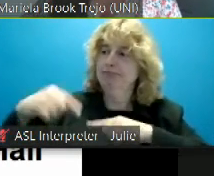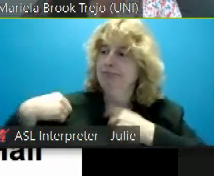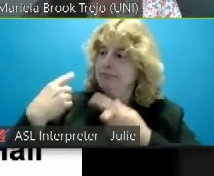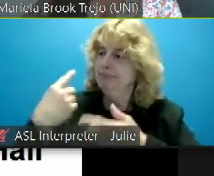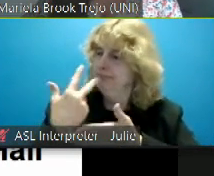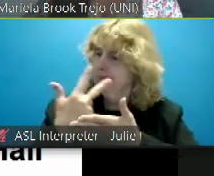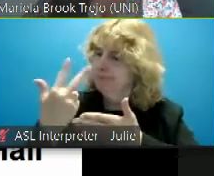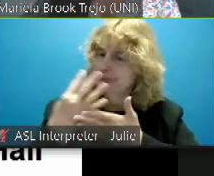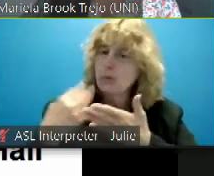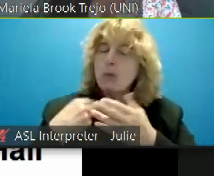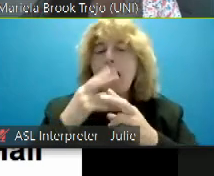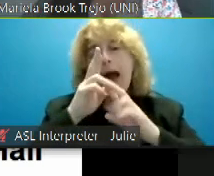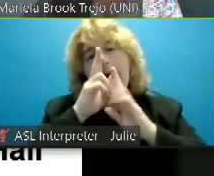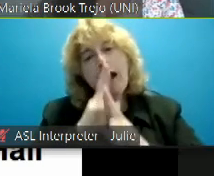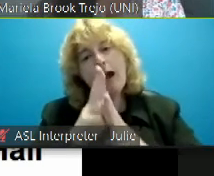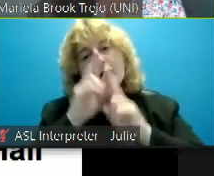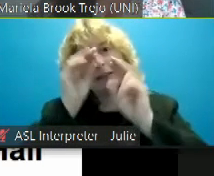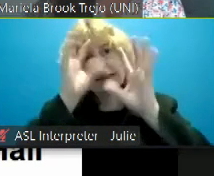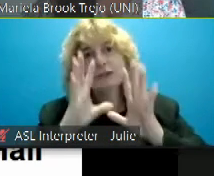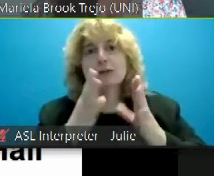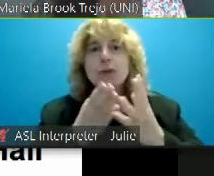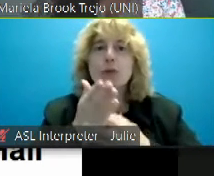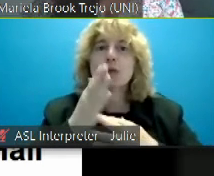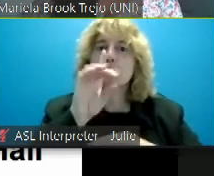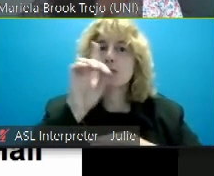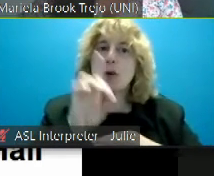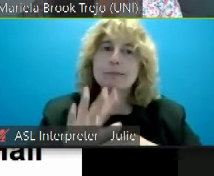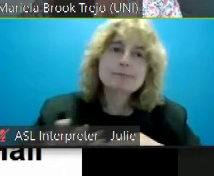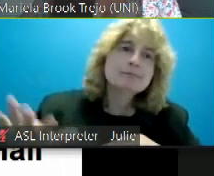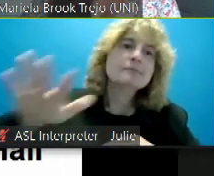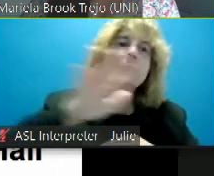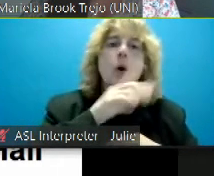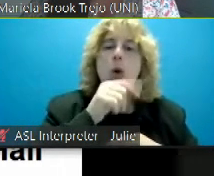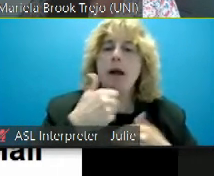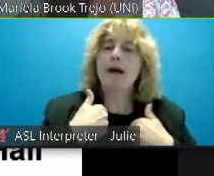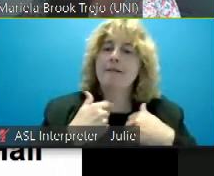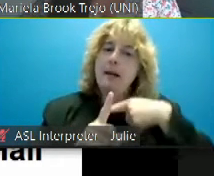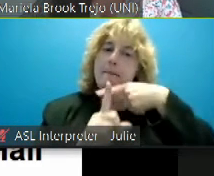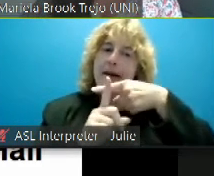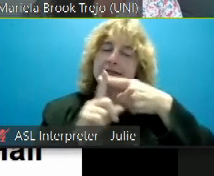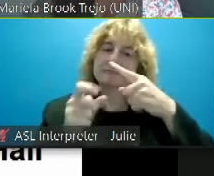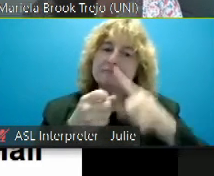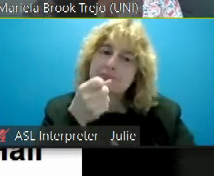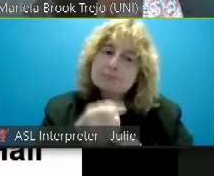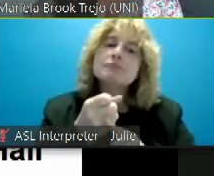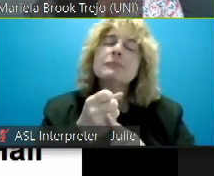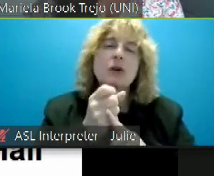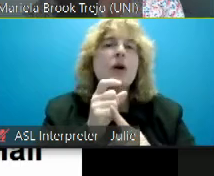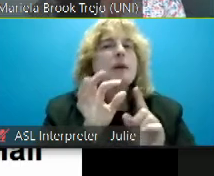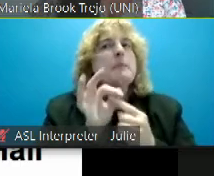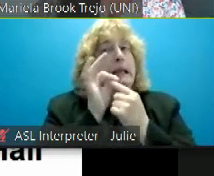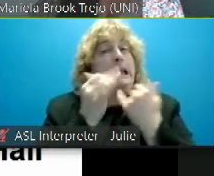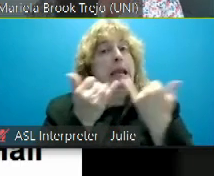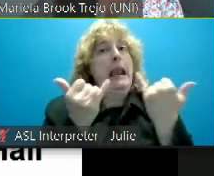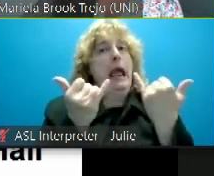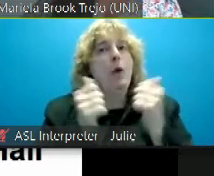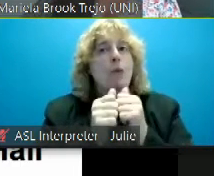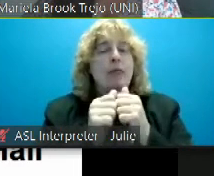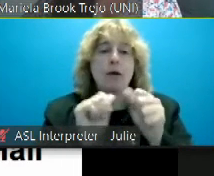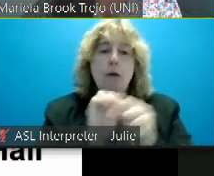throughout Detroit, you know, who have had a positive impact, especially now throughout COVID. So let's get started.